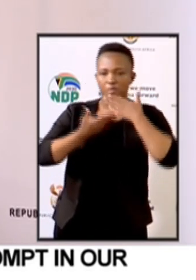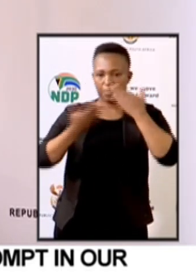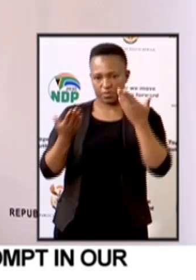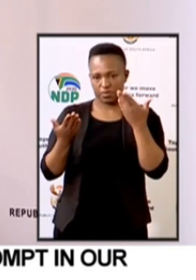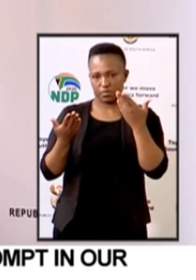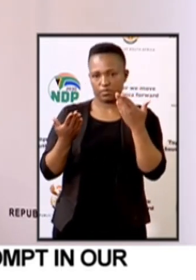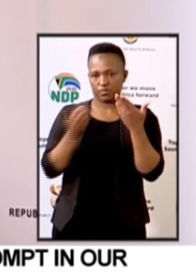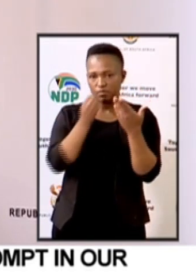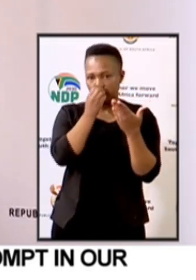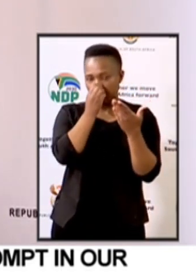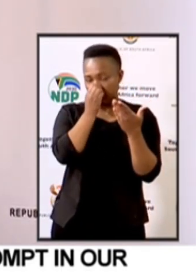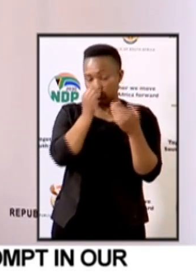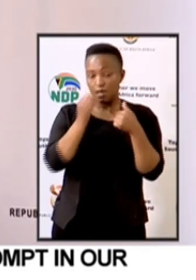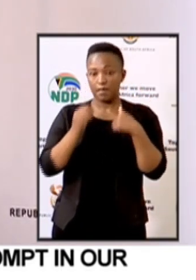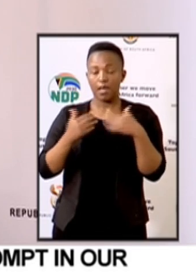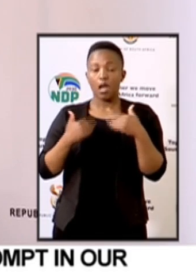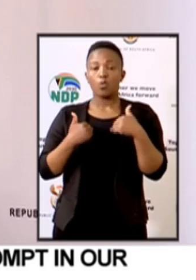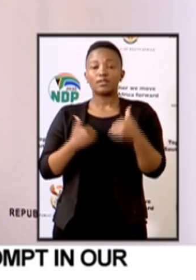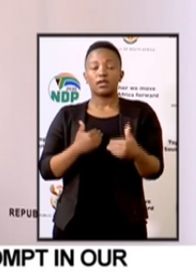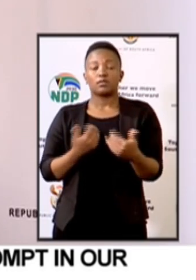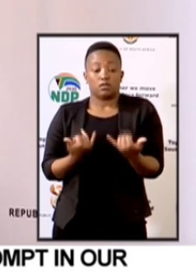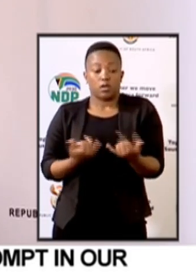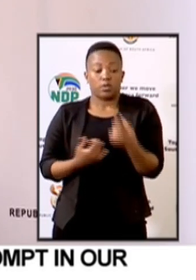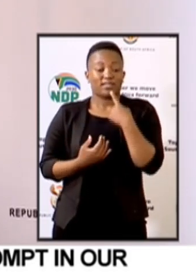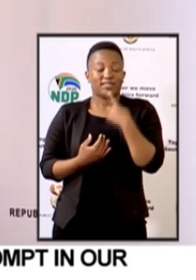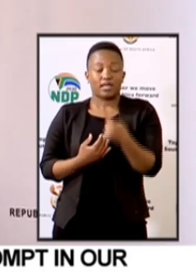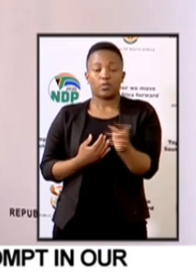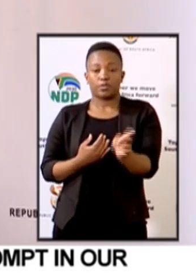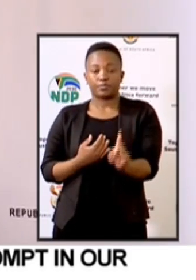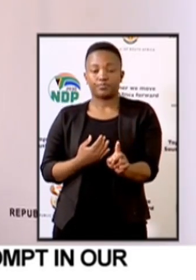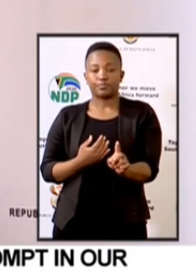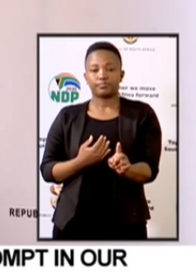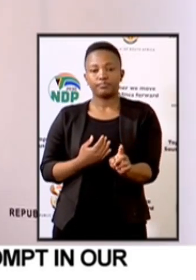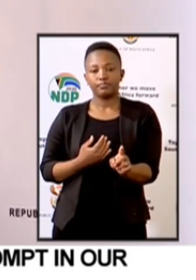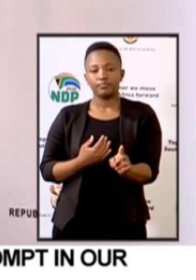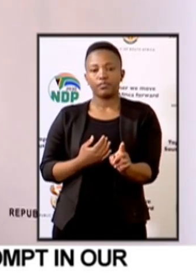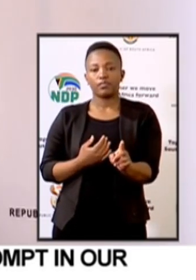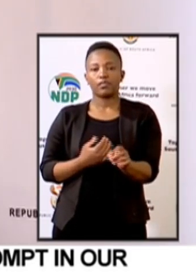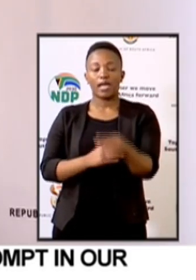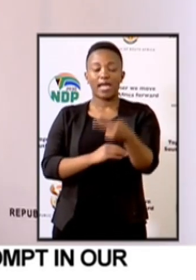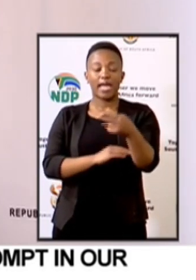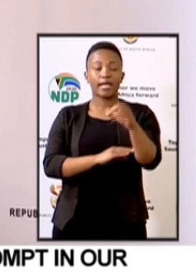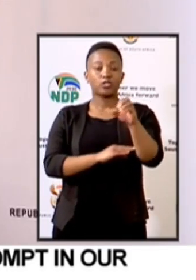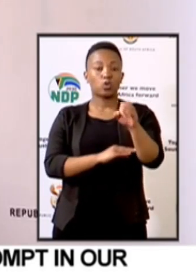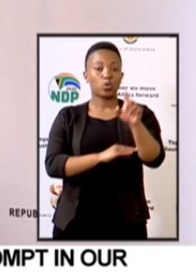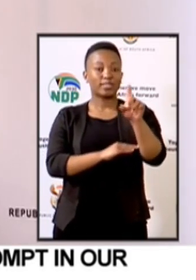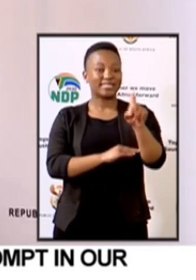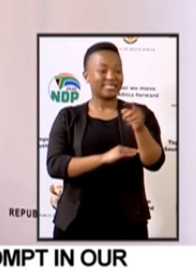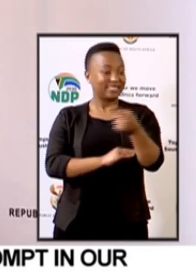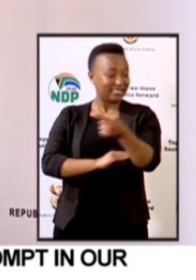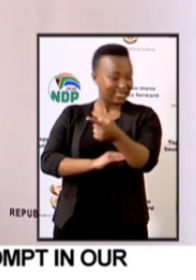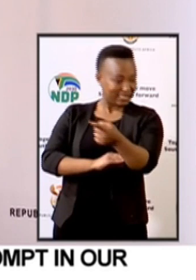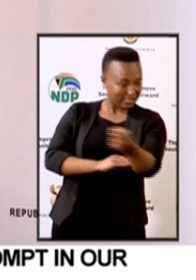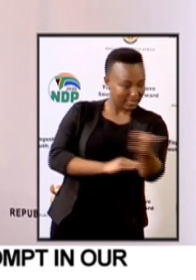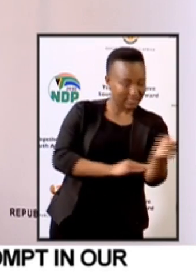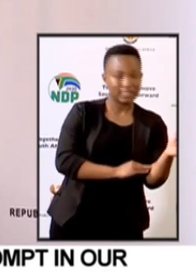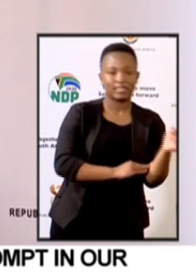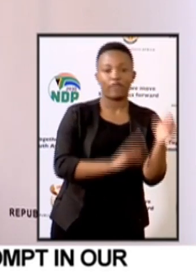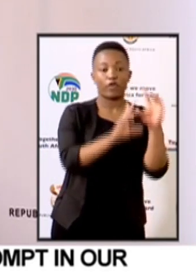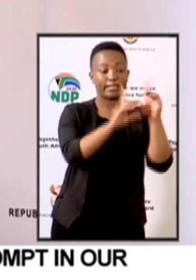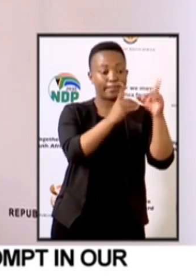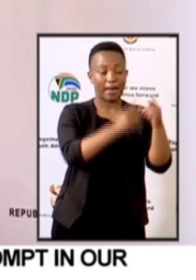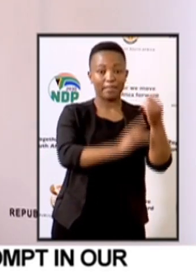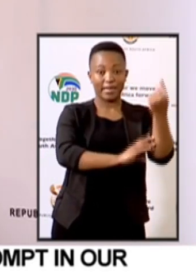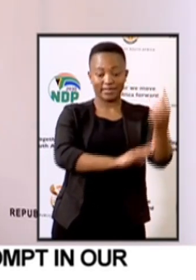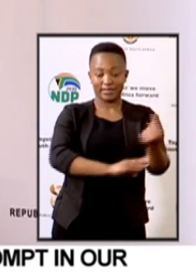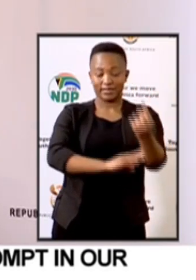which I'll start by saying, your HOD or all HODs, all supervisors